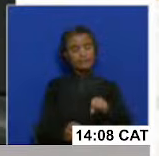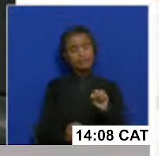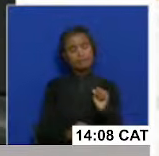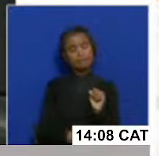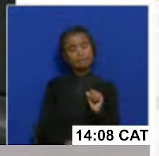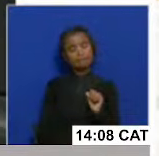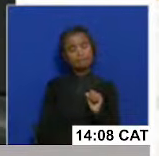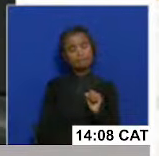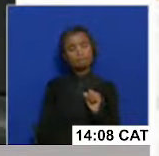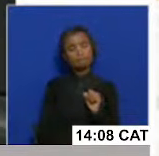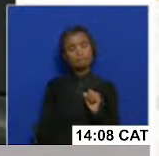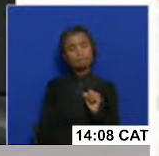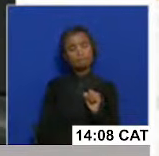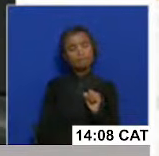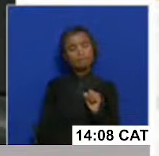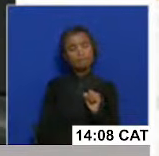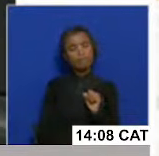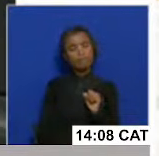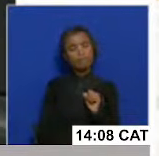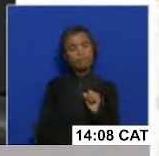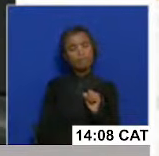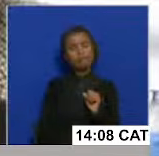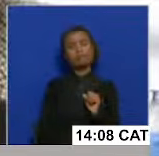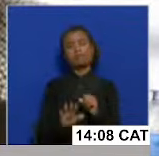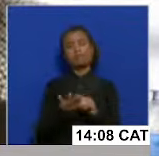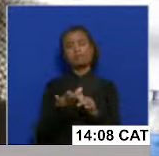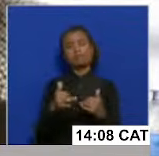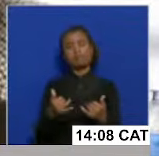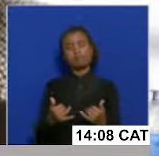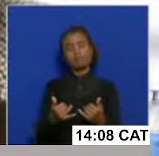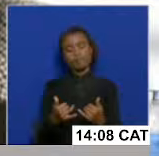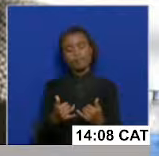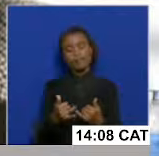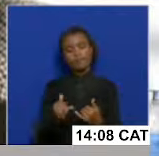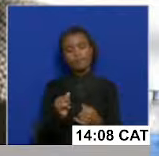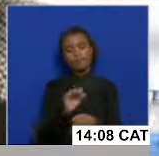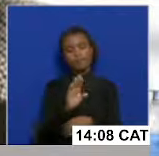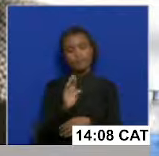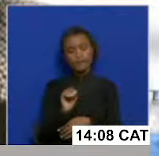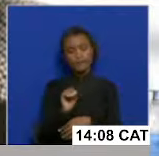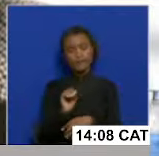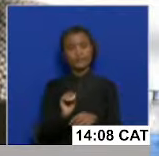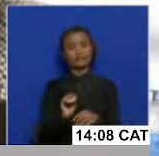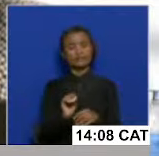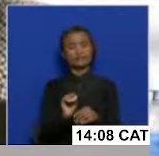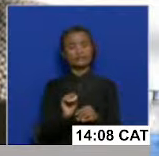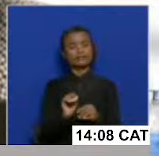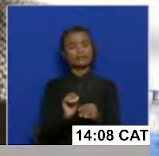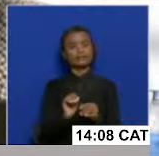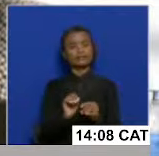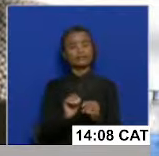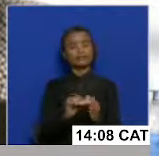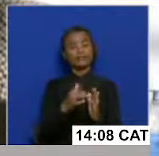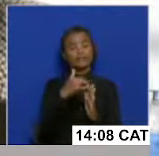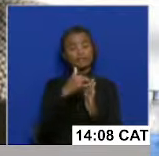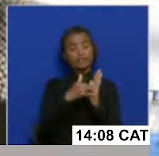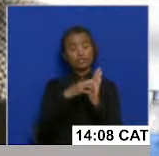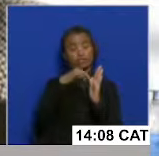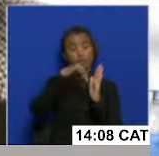Witness, can I ask you to go a little bit lower on the page where you